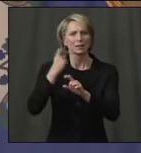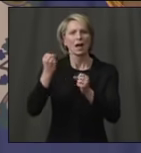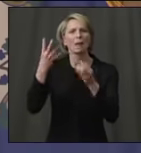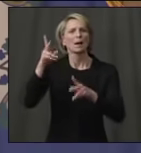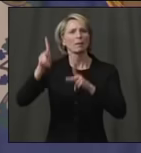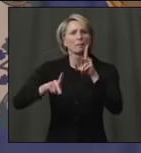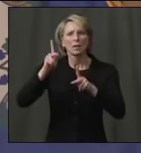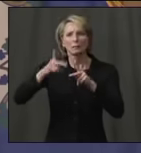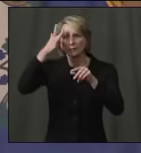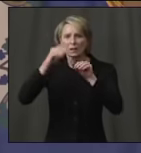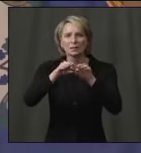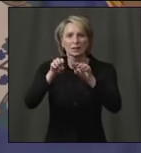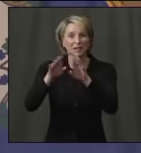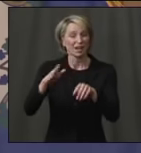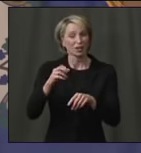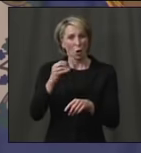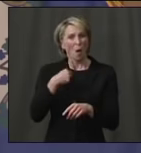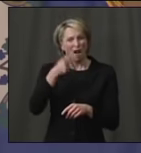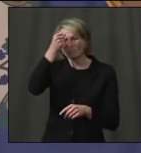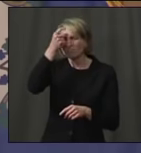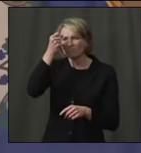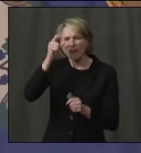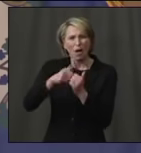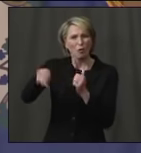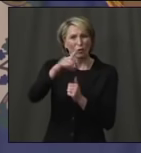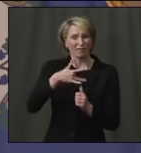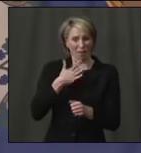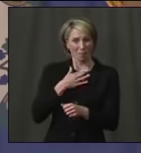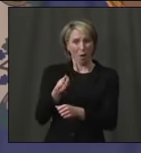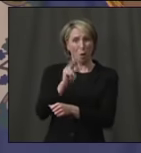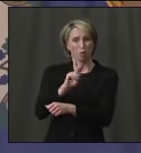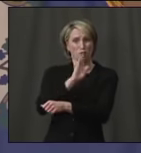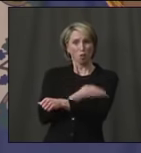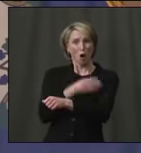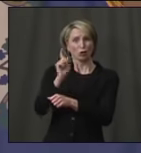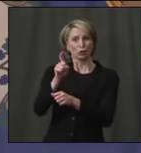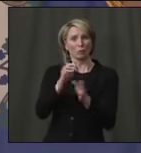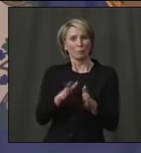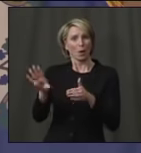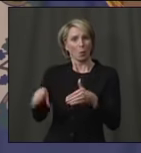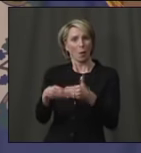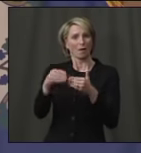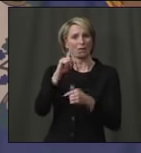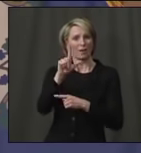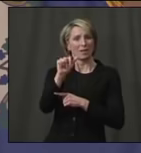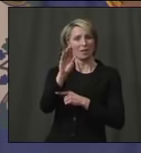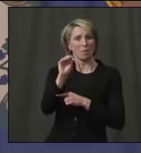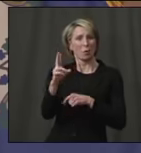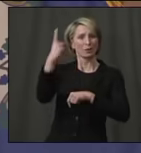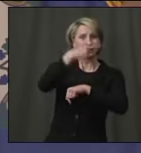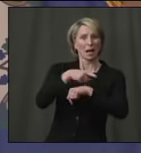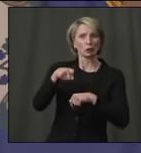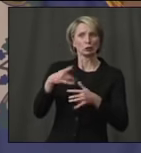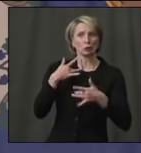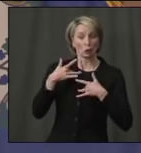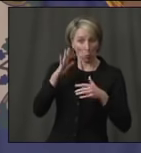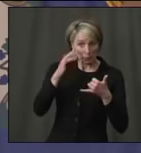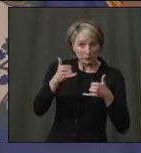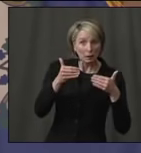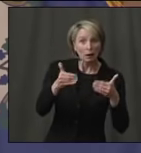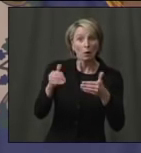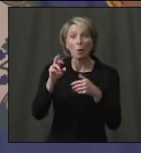real time what these decisions mean and how they impact families. I've heard a lot about summer camps,